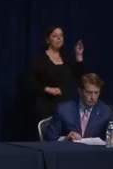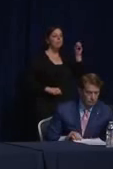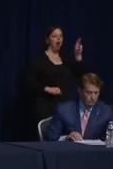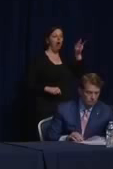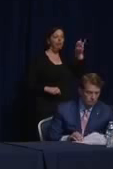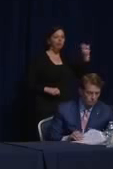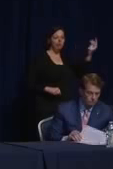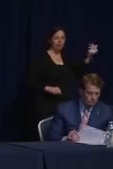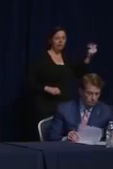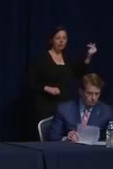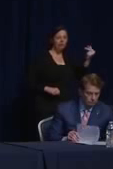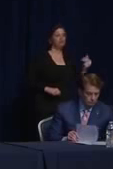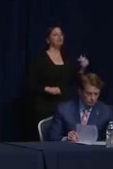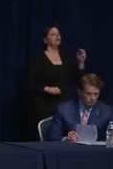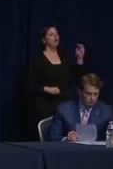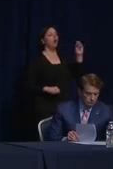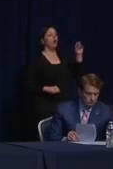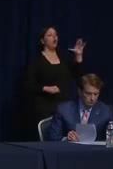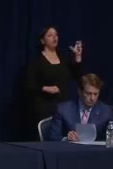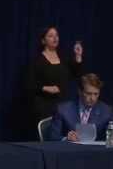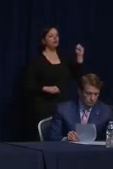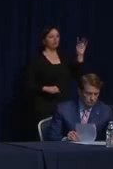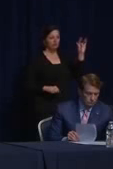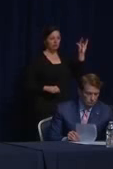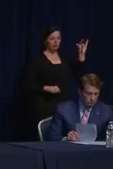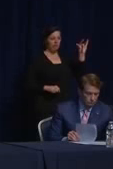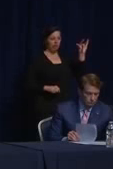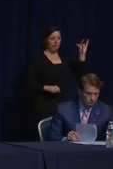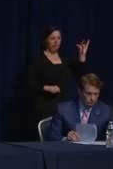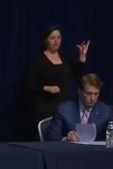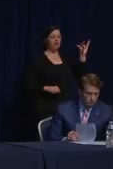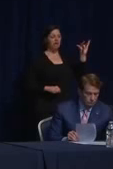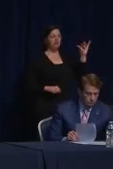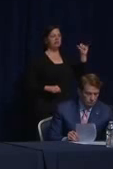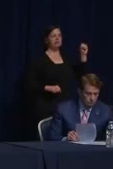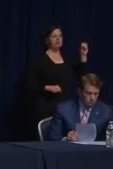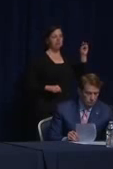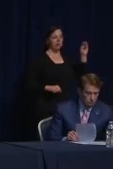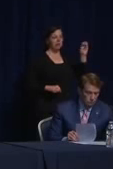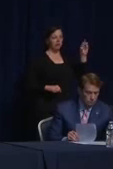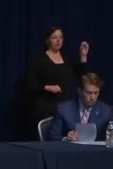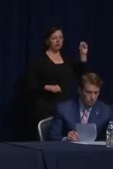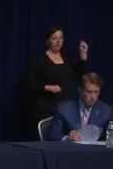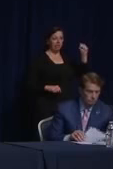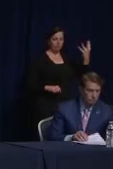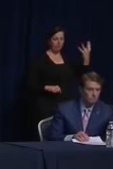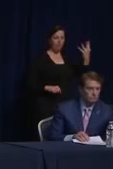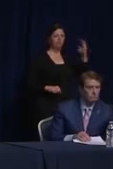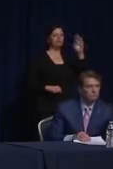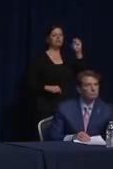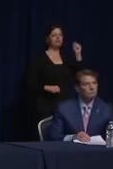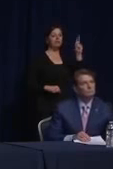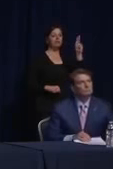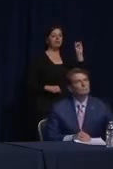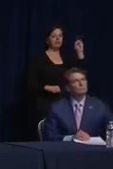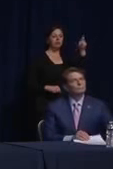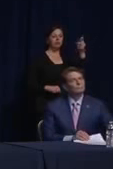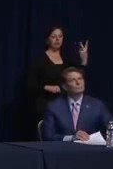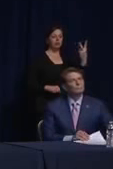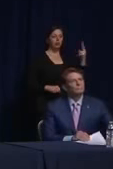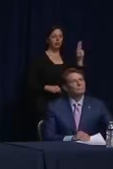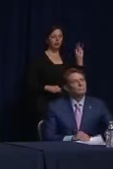Ocean, 25, Passaic, 18, Somerset, 4, Sussex, 2, Union,